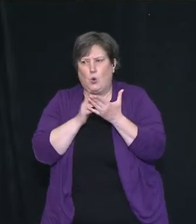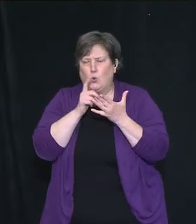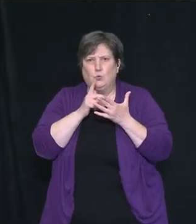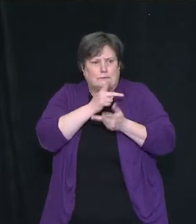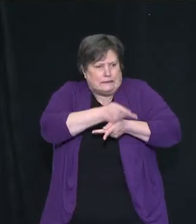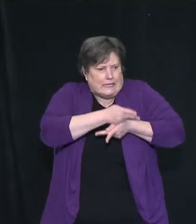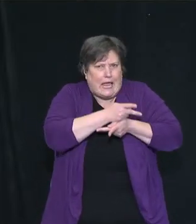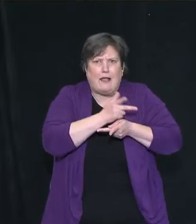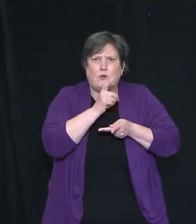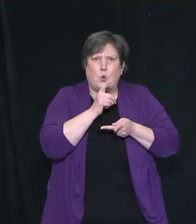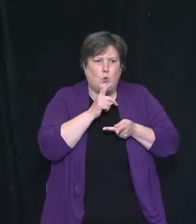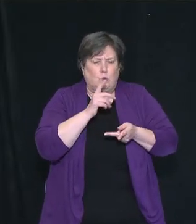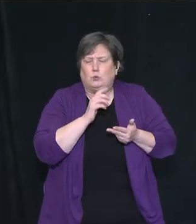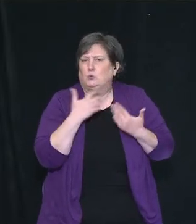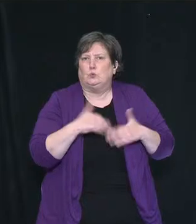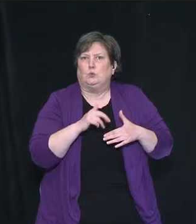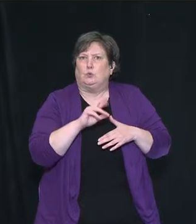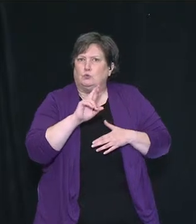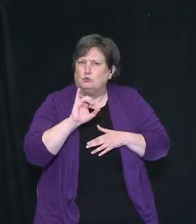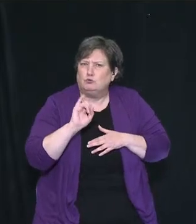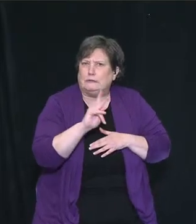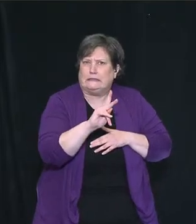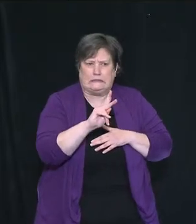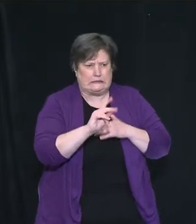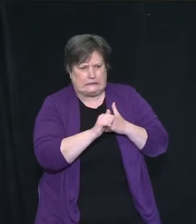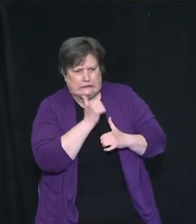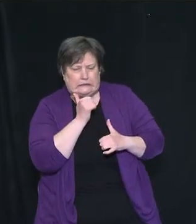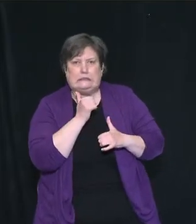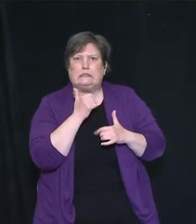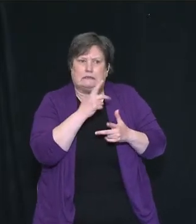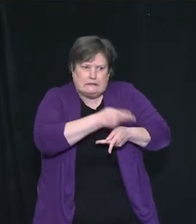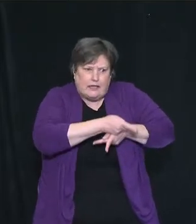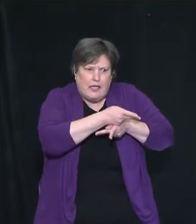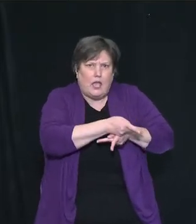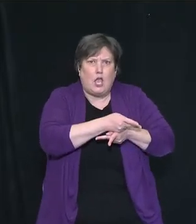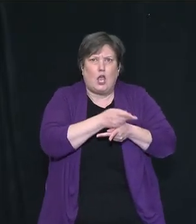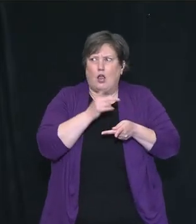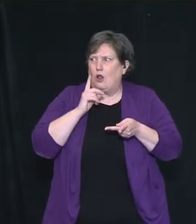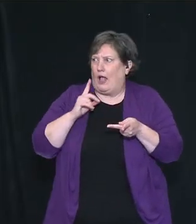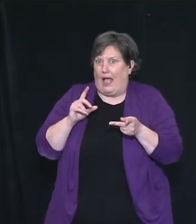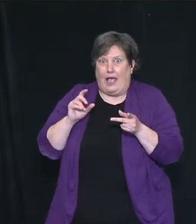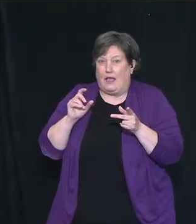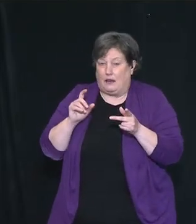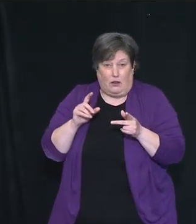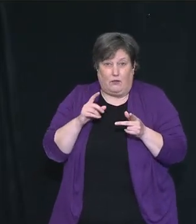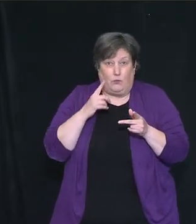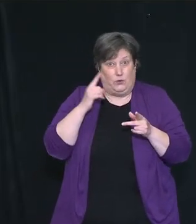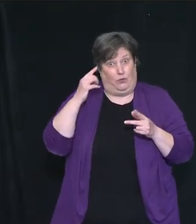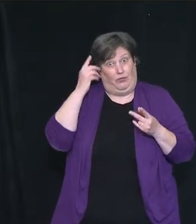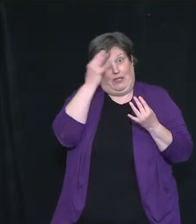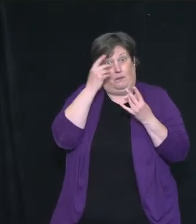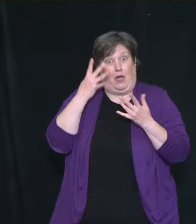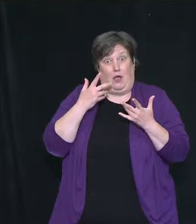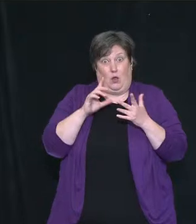its rightful service to human life at every moment of its existence, from conception